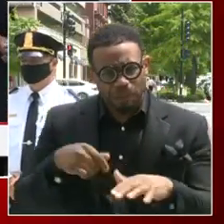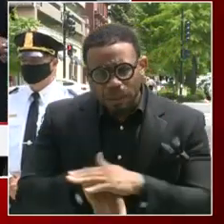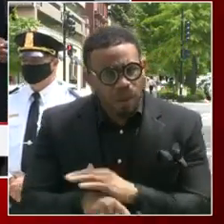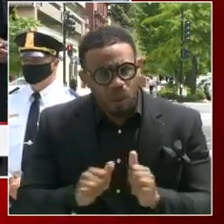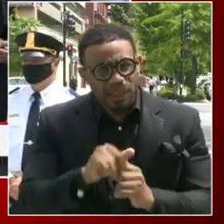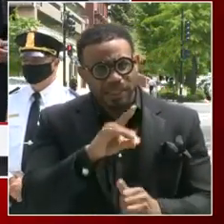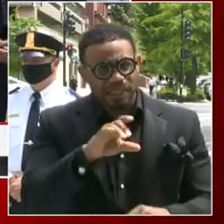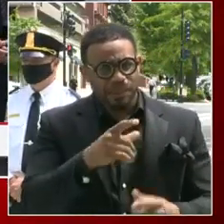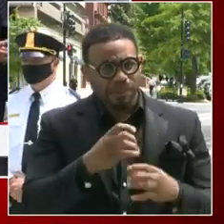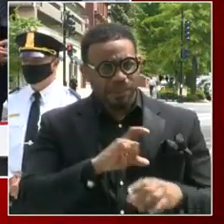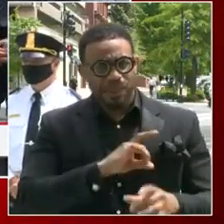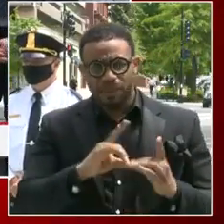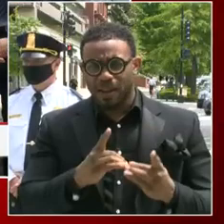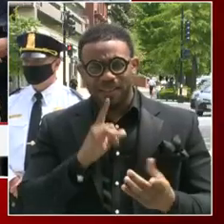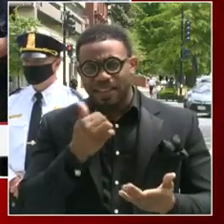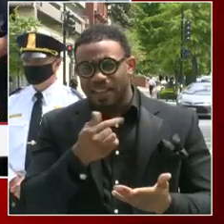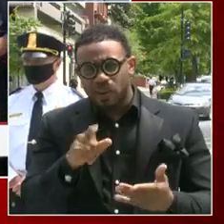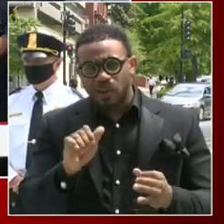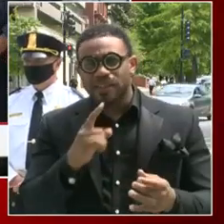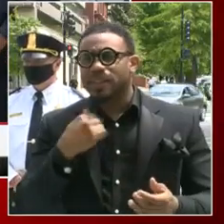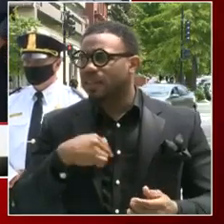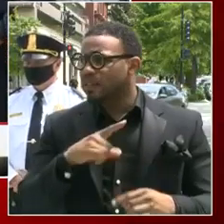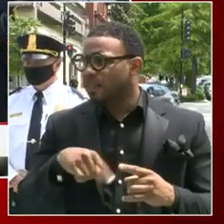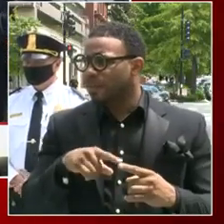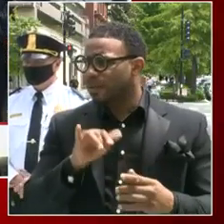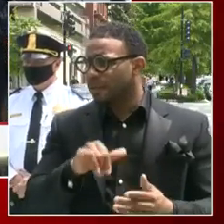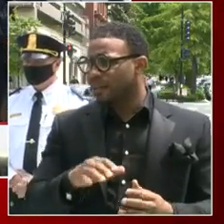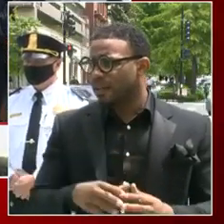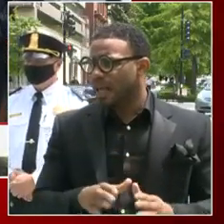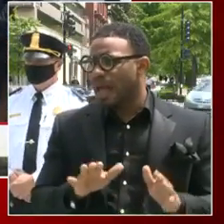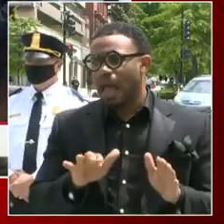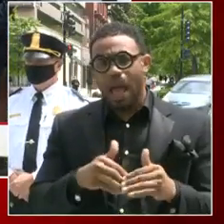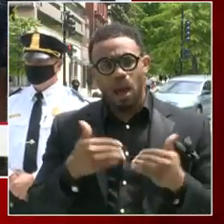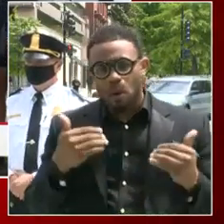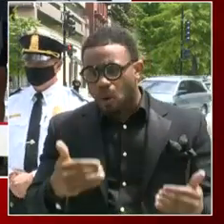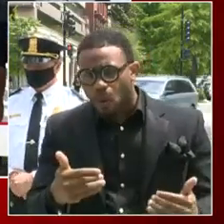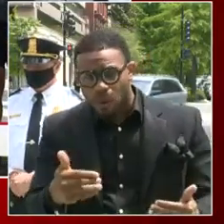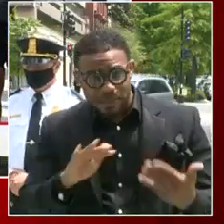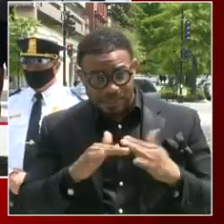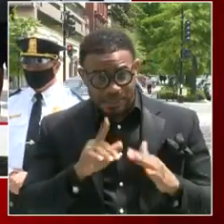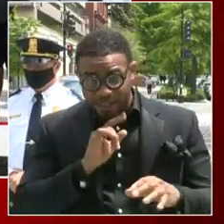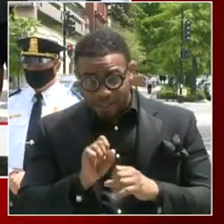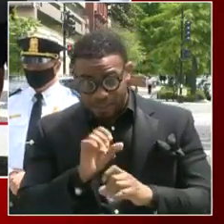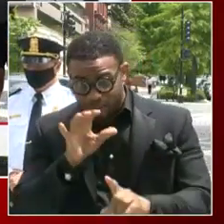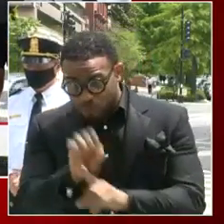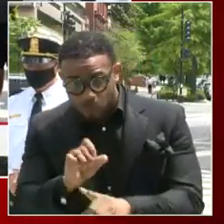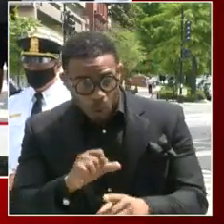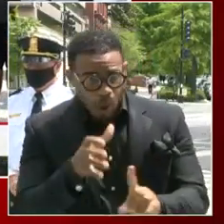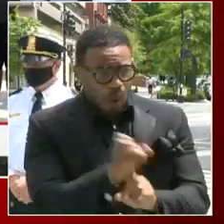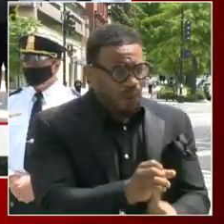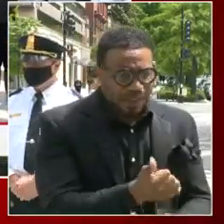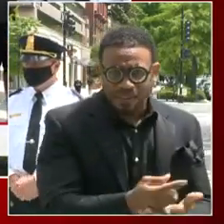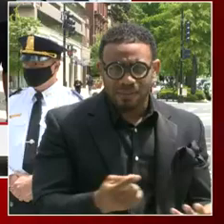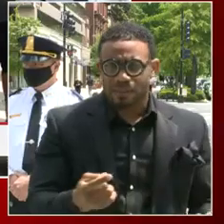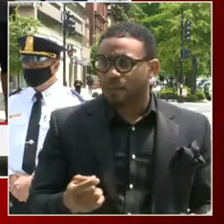DC Police Department. Is there anything you can tell us about that? How it's going? Has the city actually paid any of this